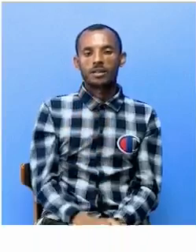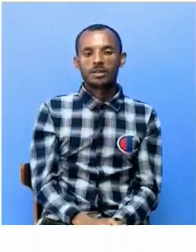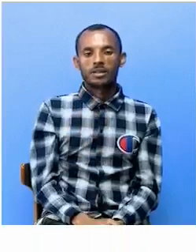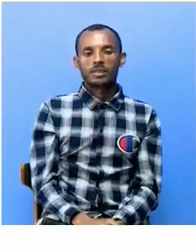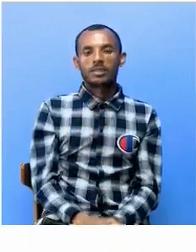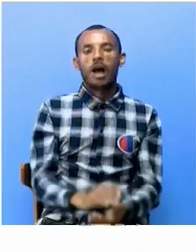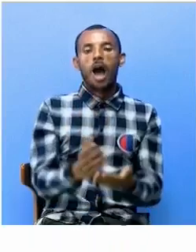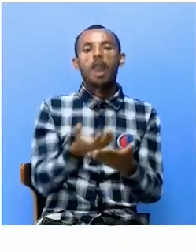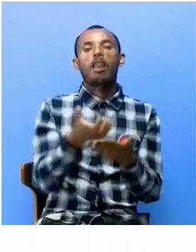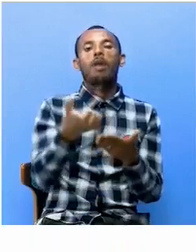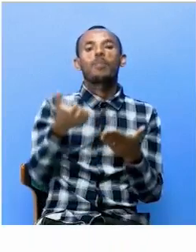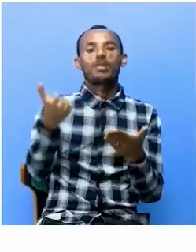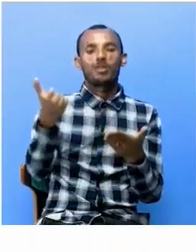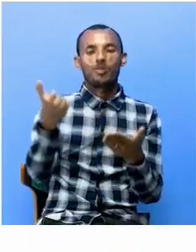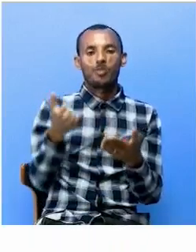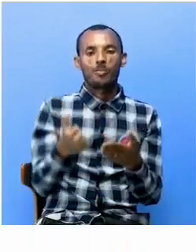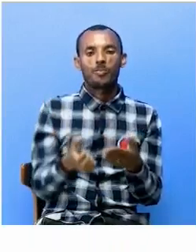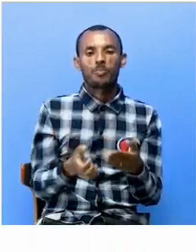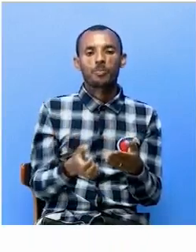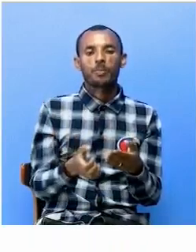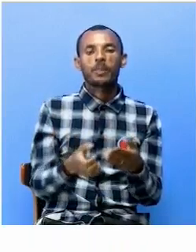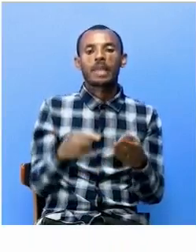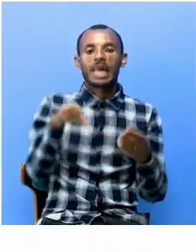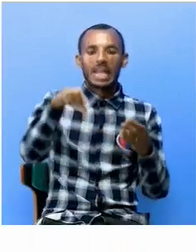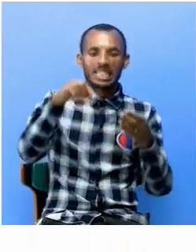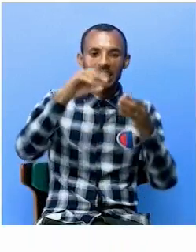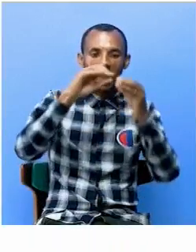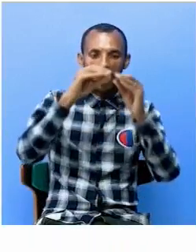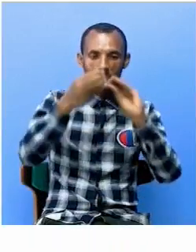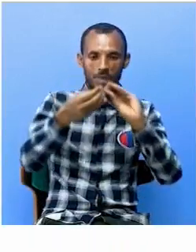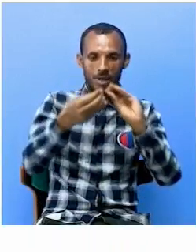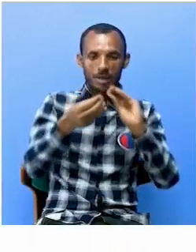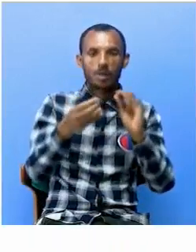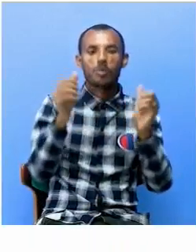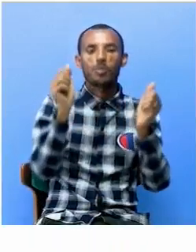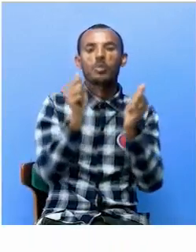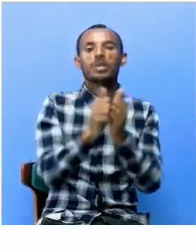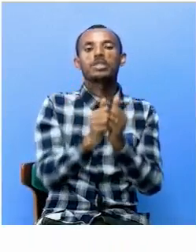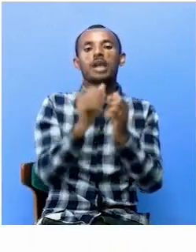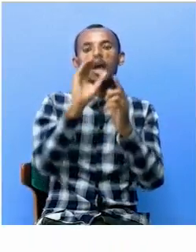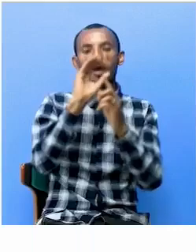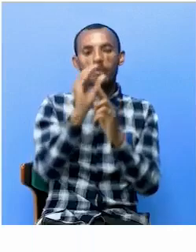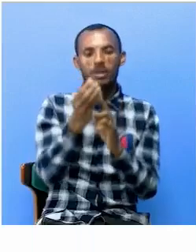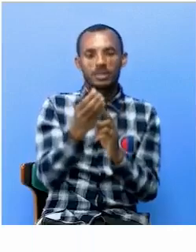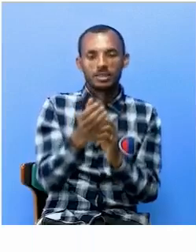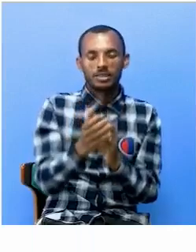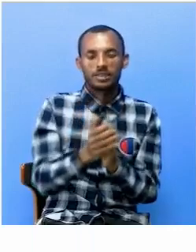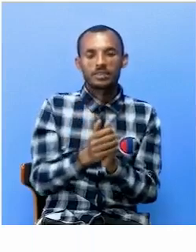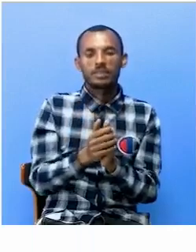an element of rational number with a condition